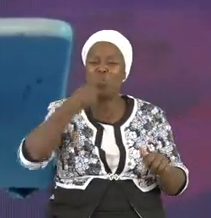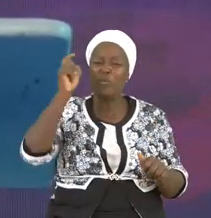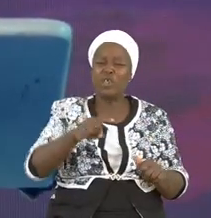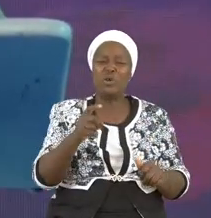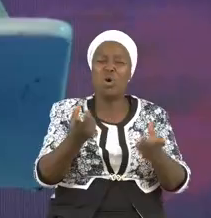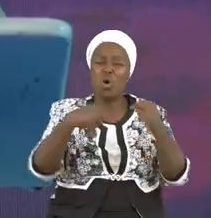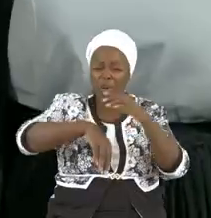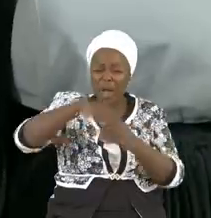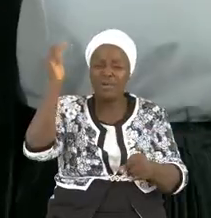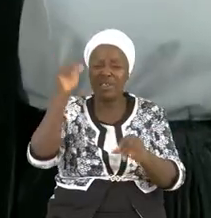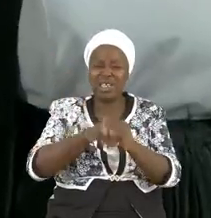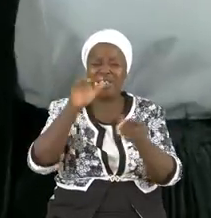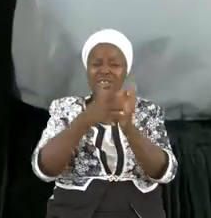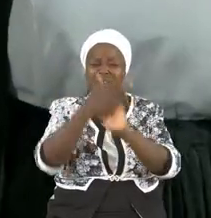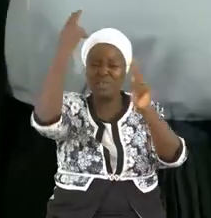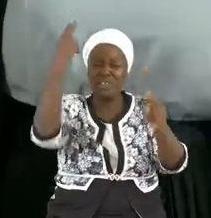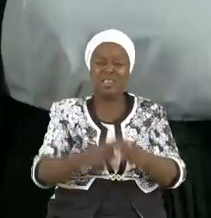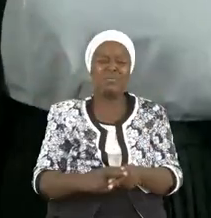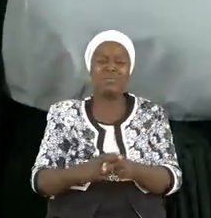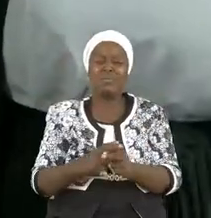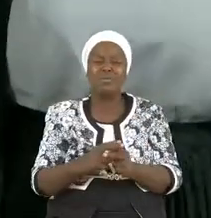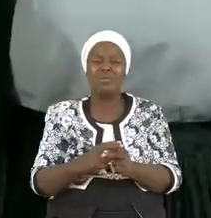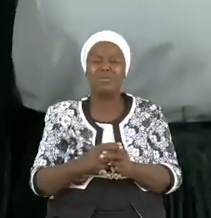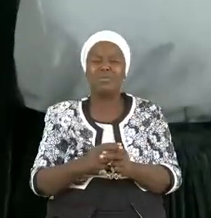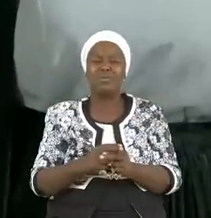in Jesus' name.